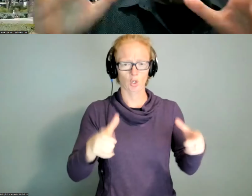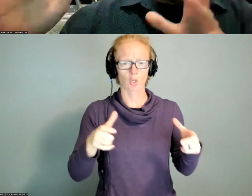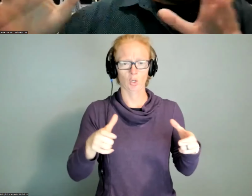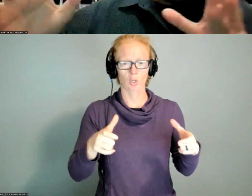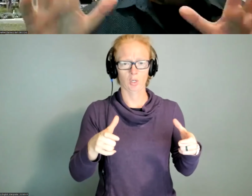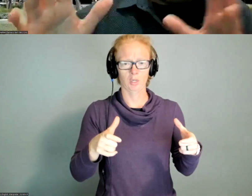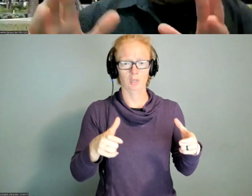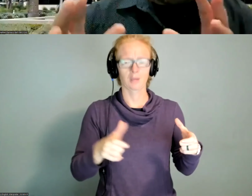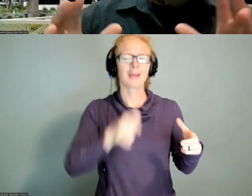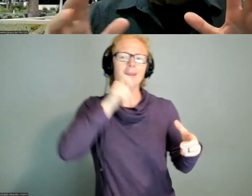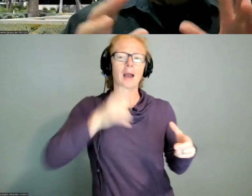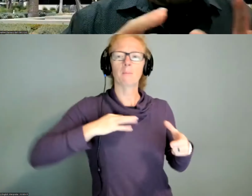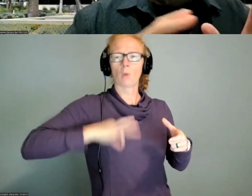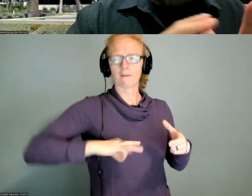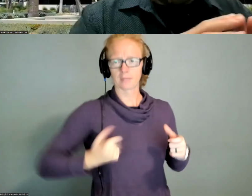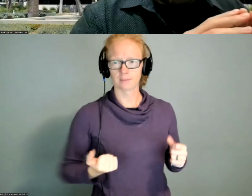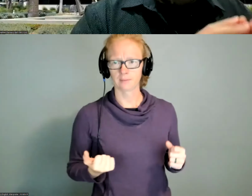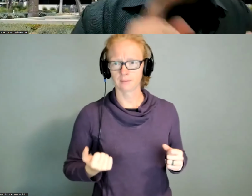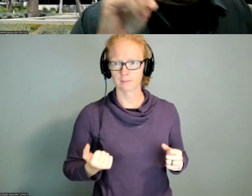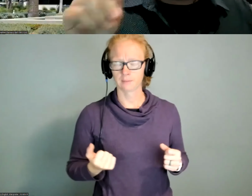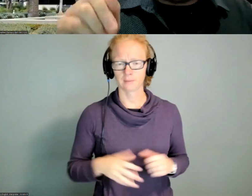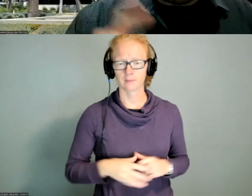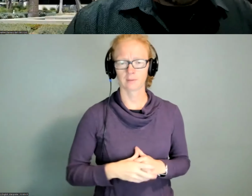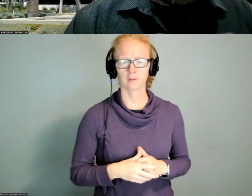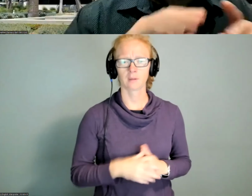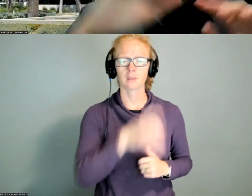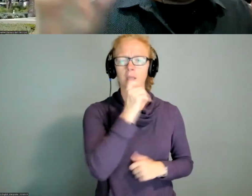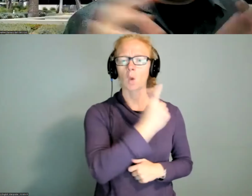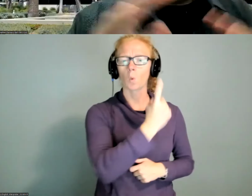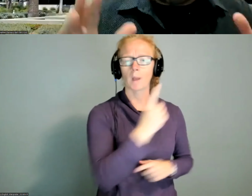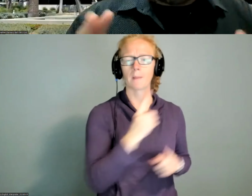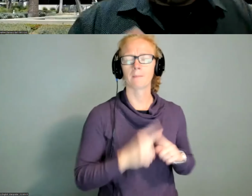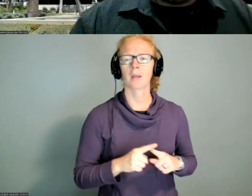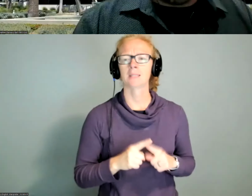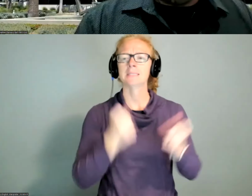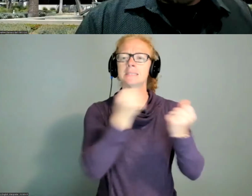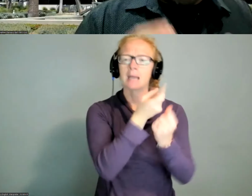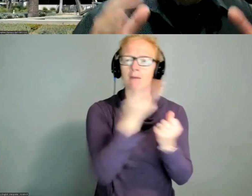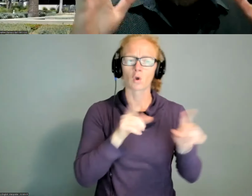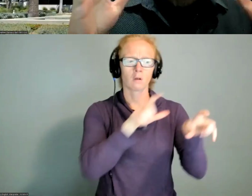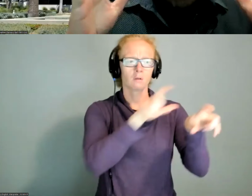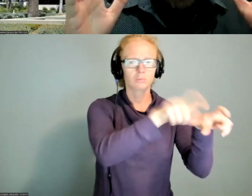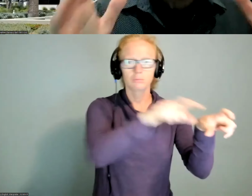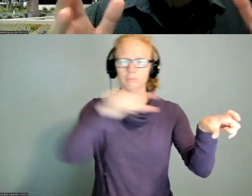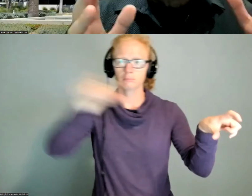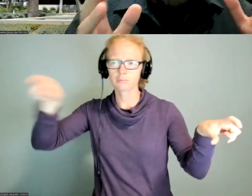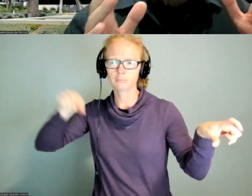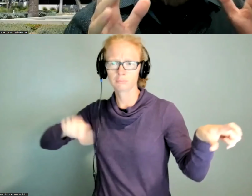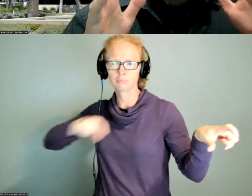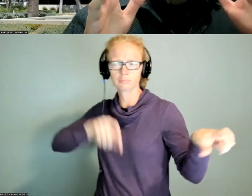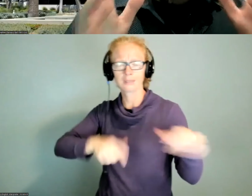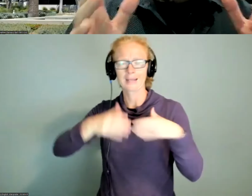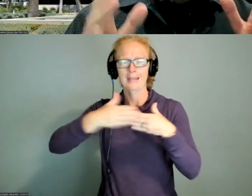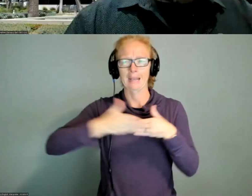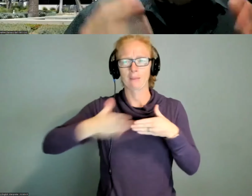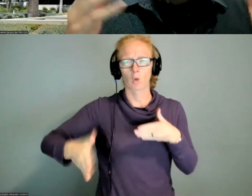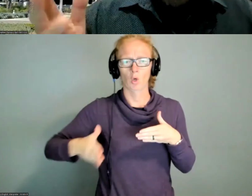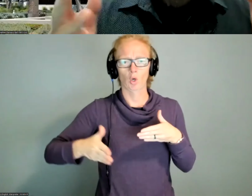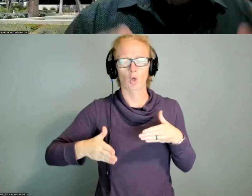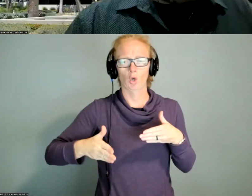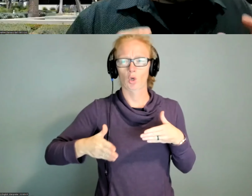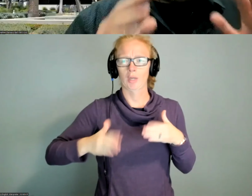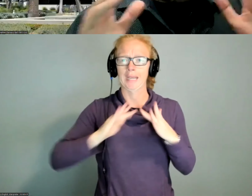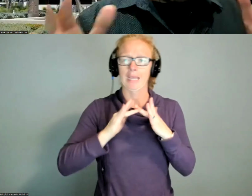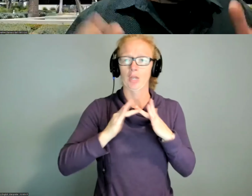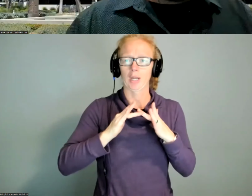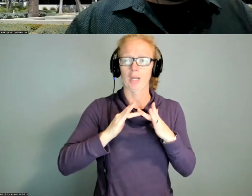nonprofit model, right? Where we have not just one, but we have a network of of neighborhood broadband centers,